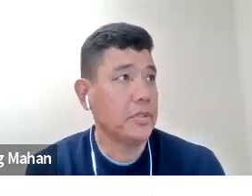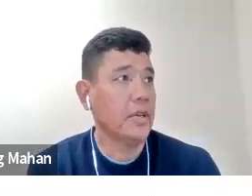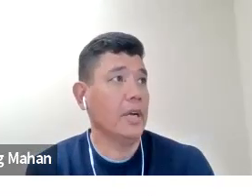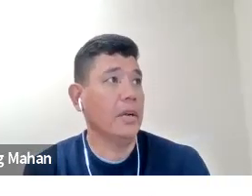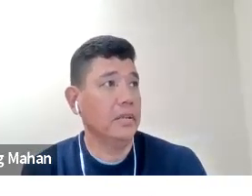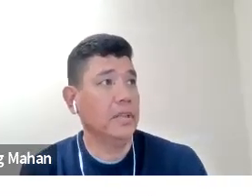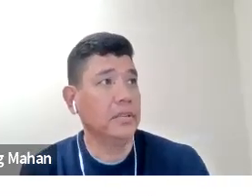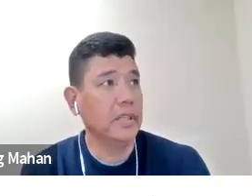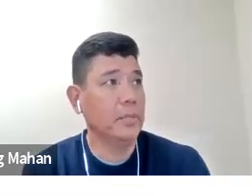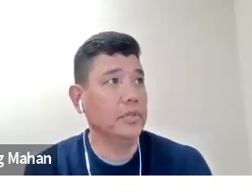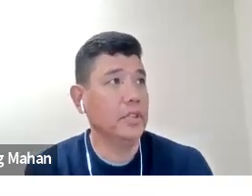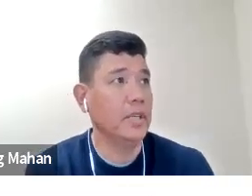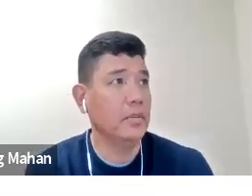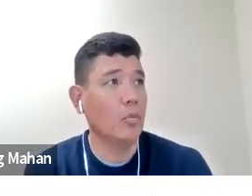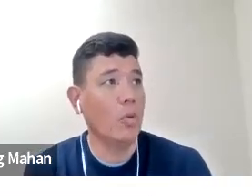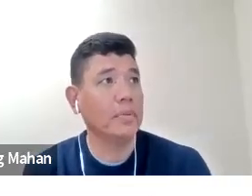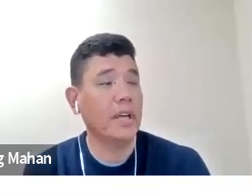next slide.